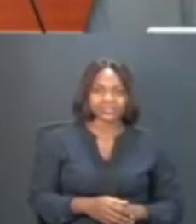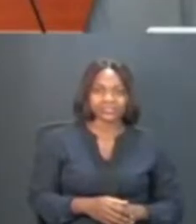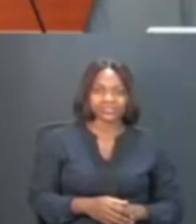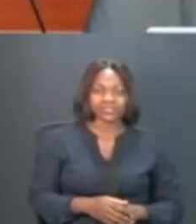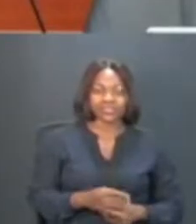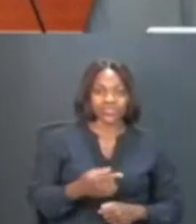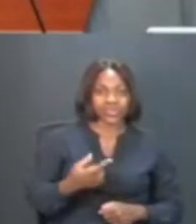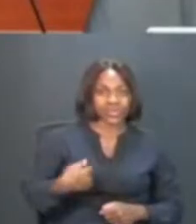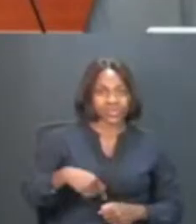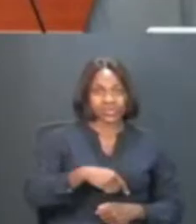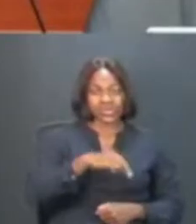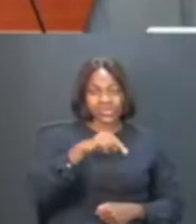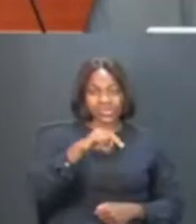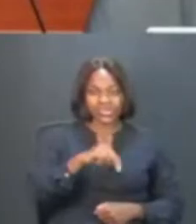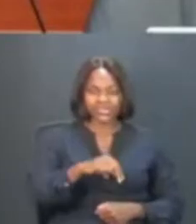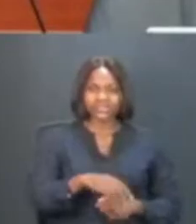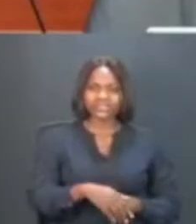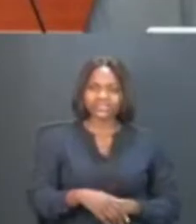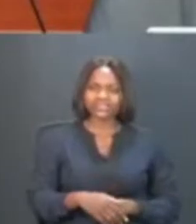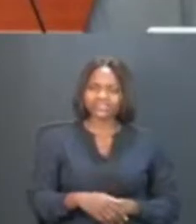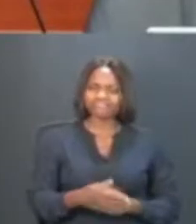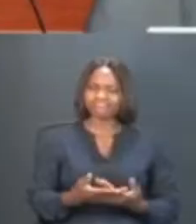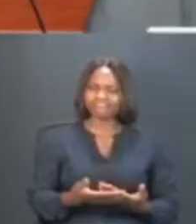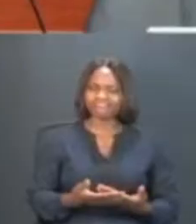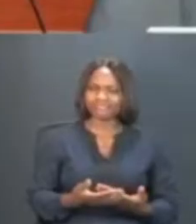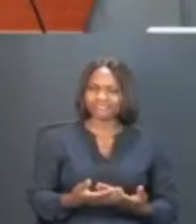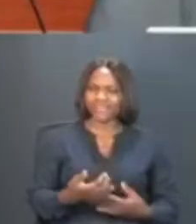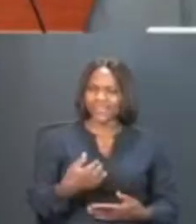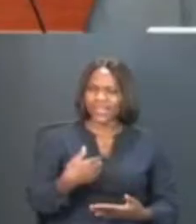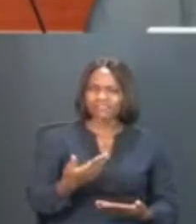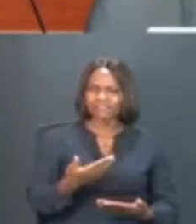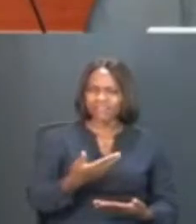find a workable solution beyond treatment